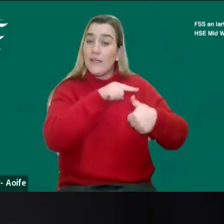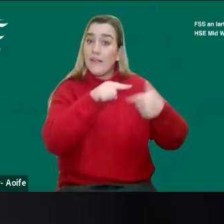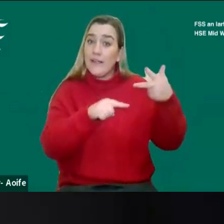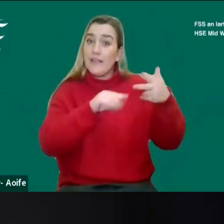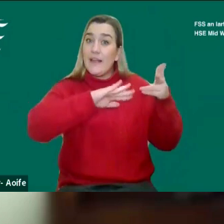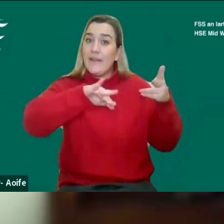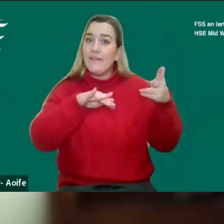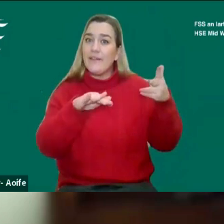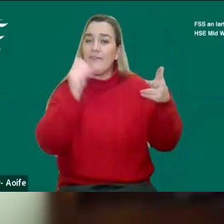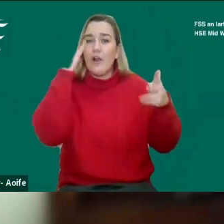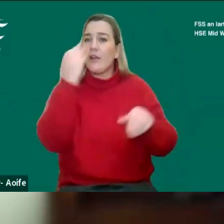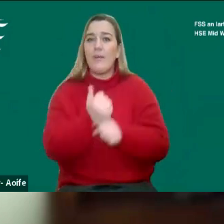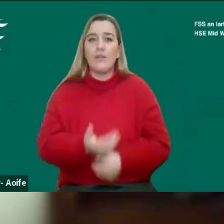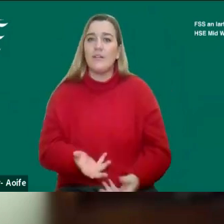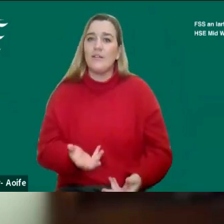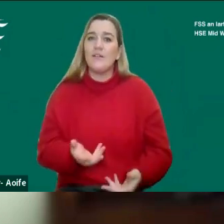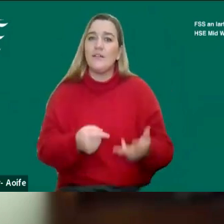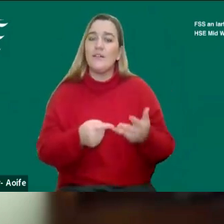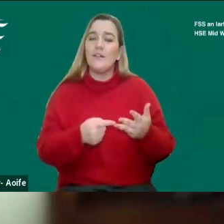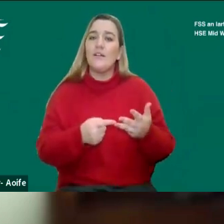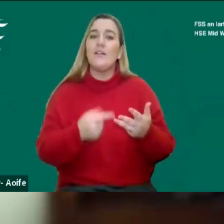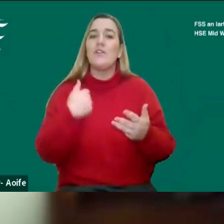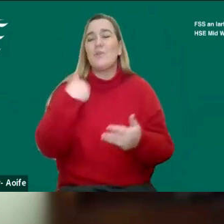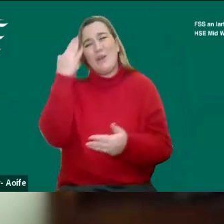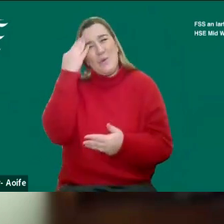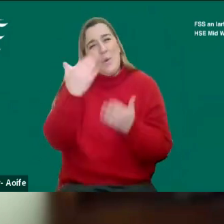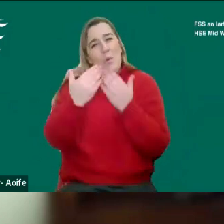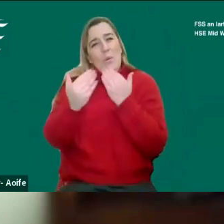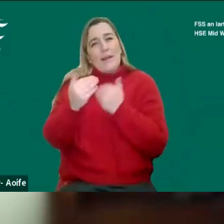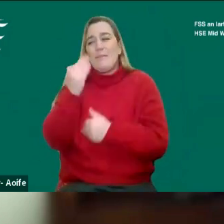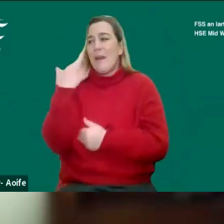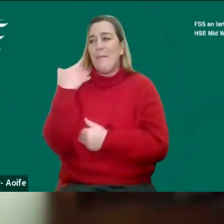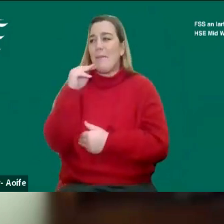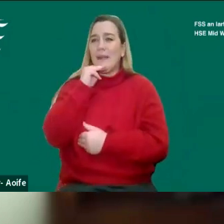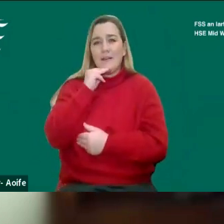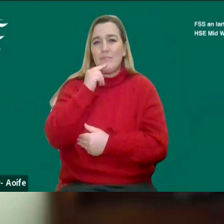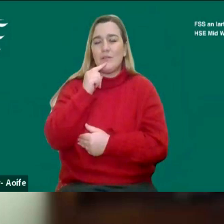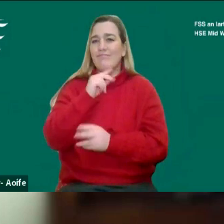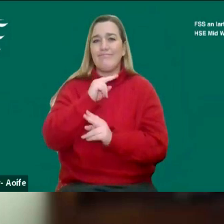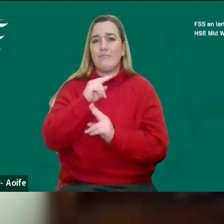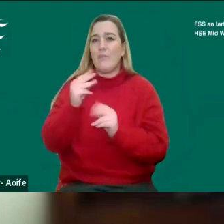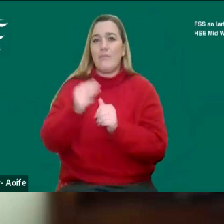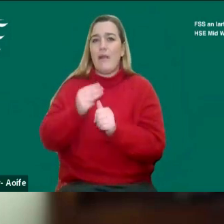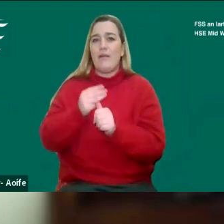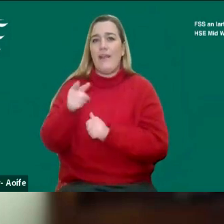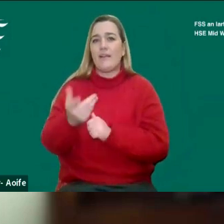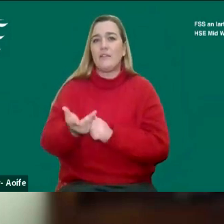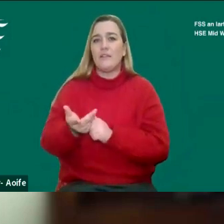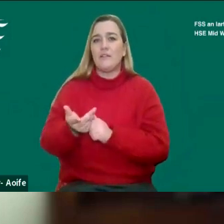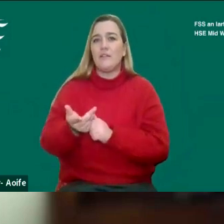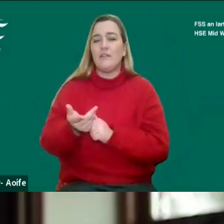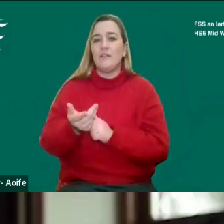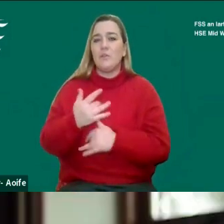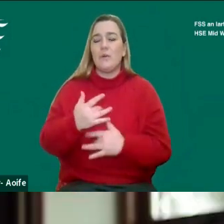forgotten. I mean, I knew that what menopause was and whatever, but I just wasn't prepared at all, you know, really.